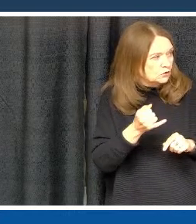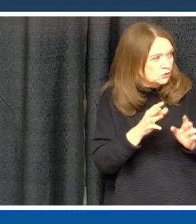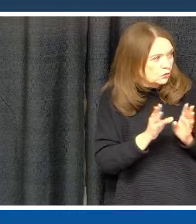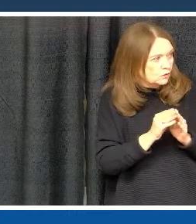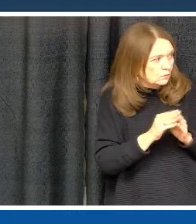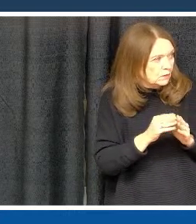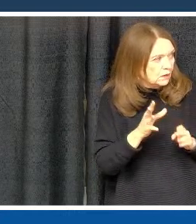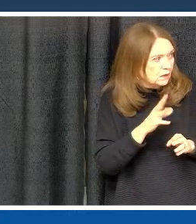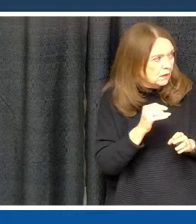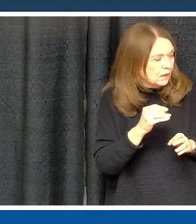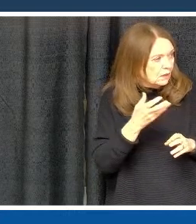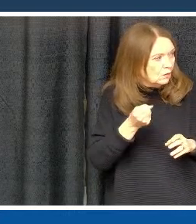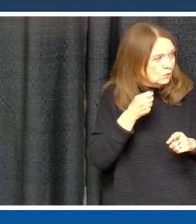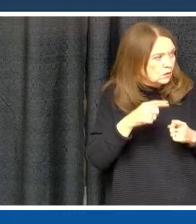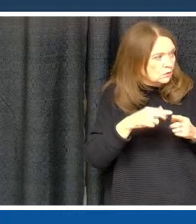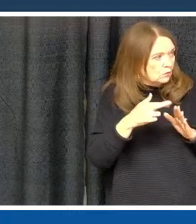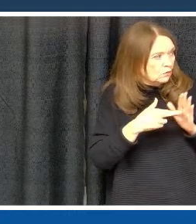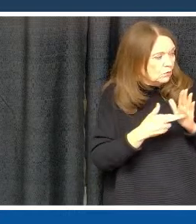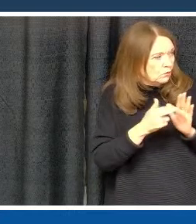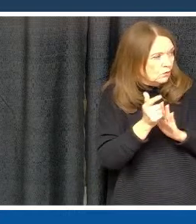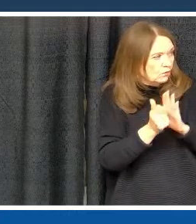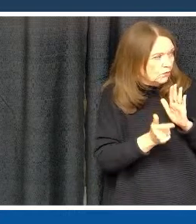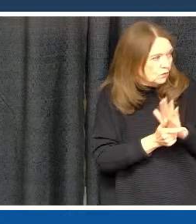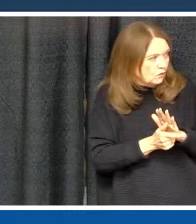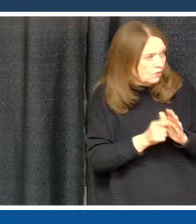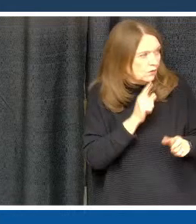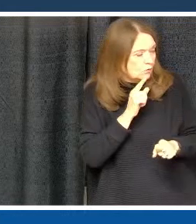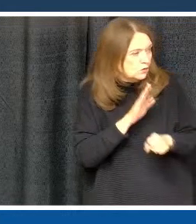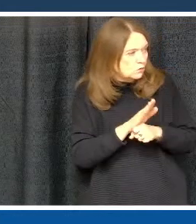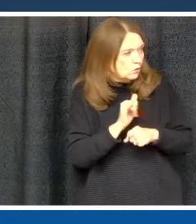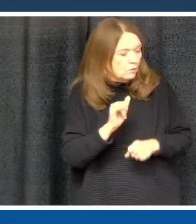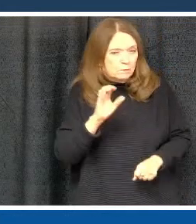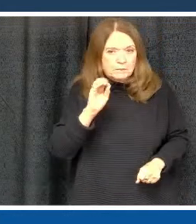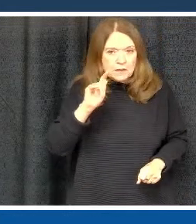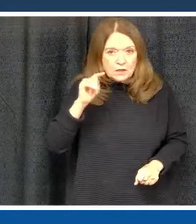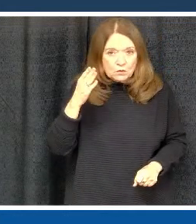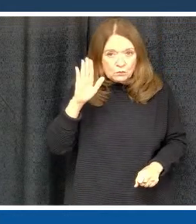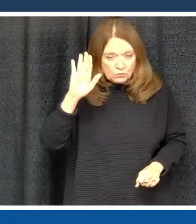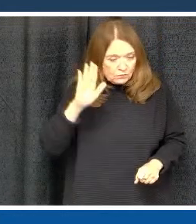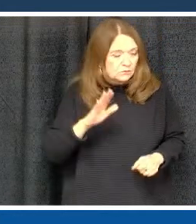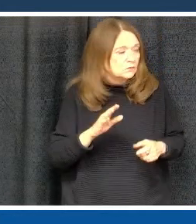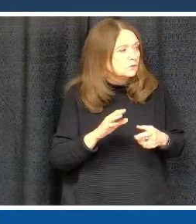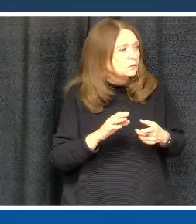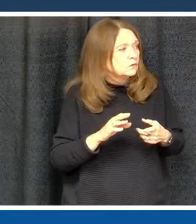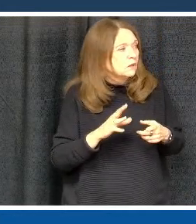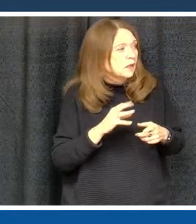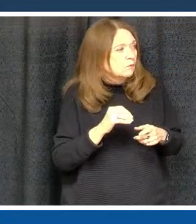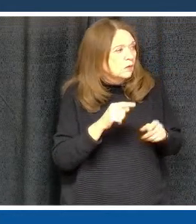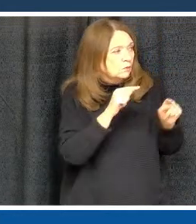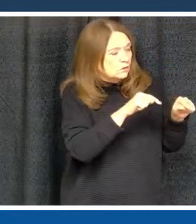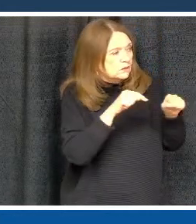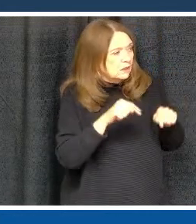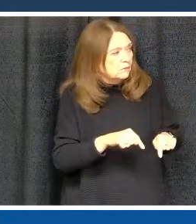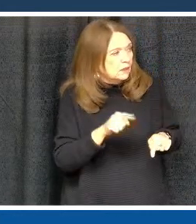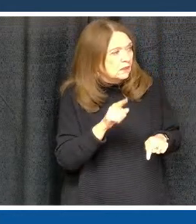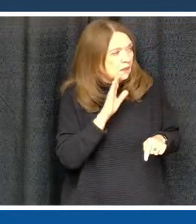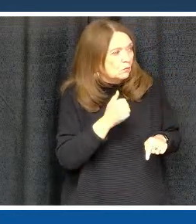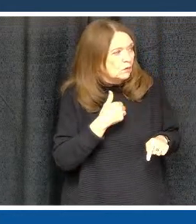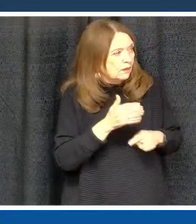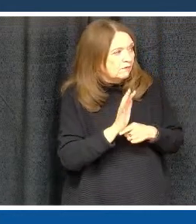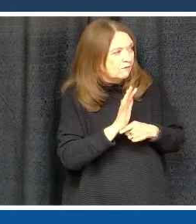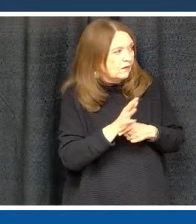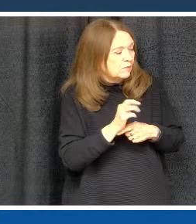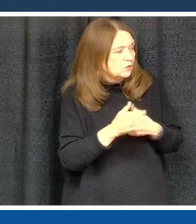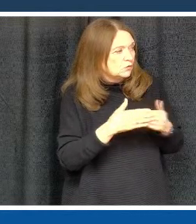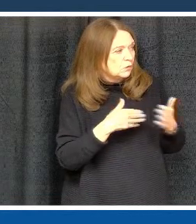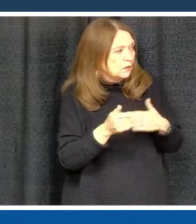it to the rule and the law that we're sworn by oath to uphold. And we'll step down, and he'll have 5 minutes or